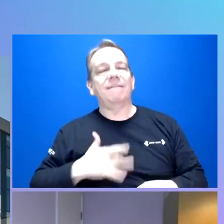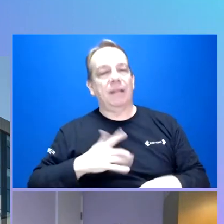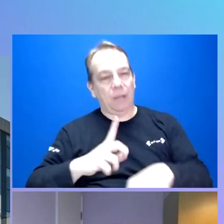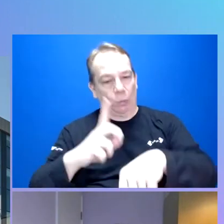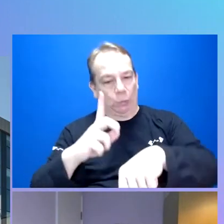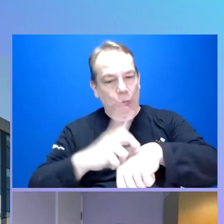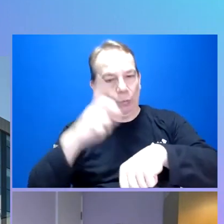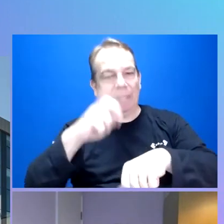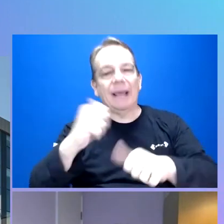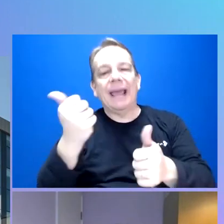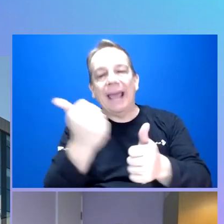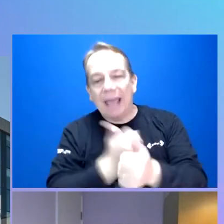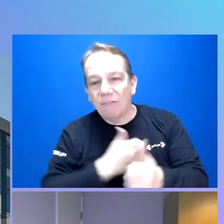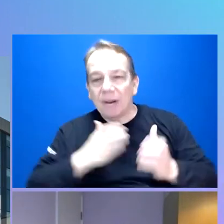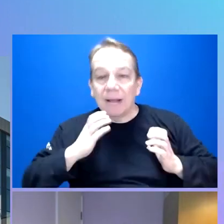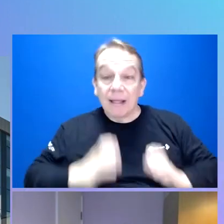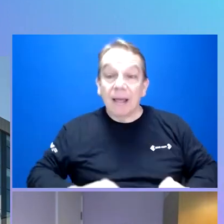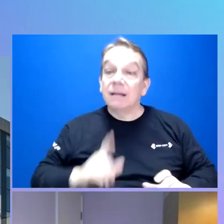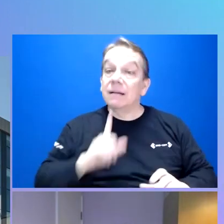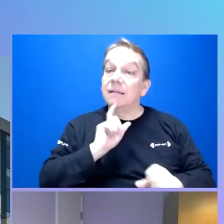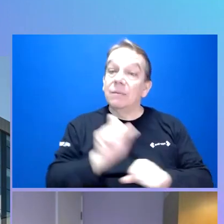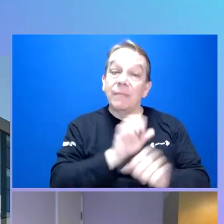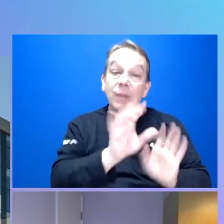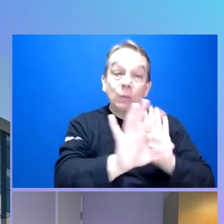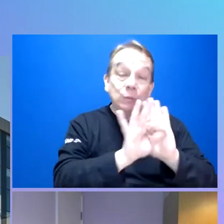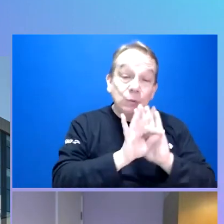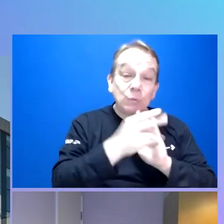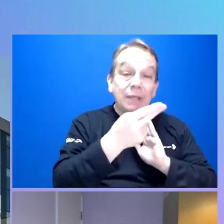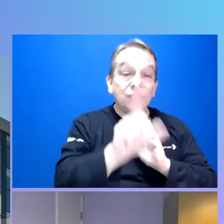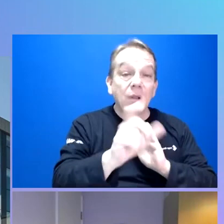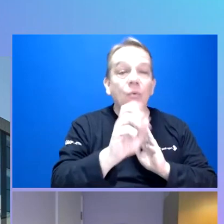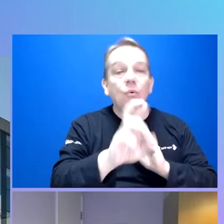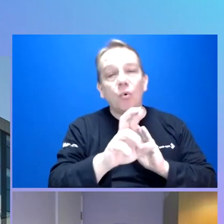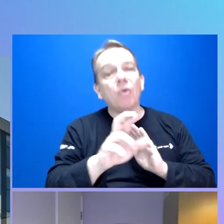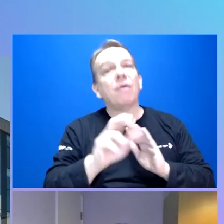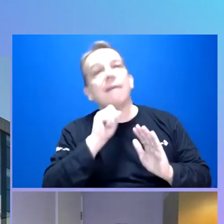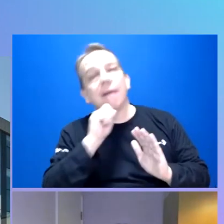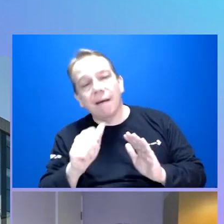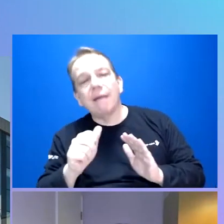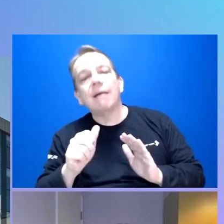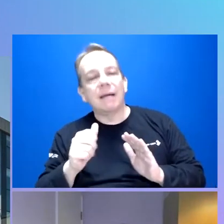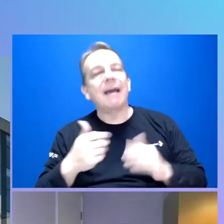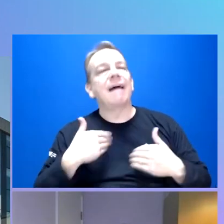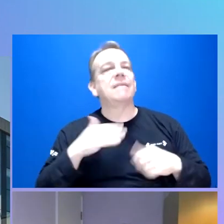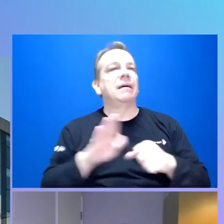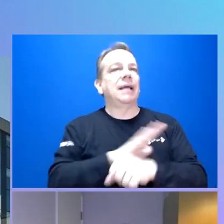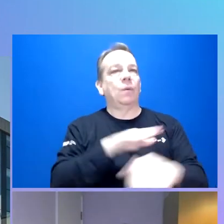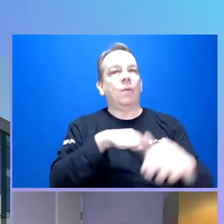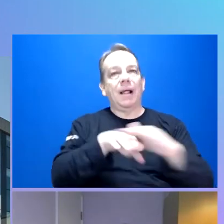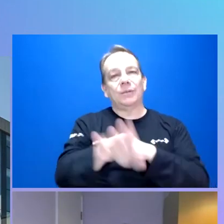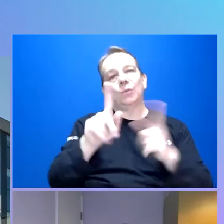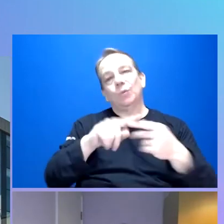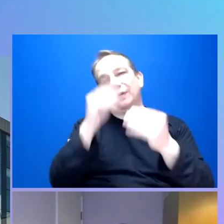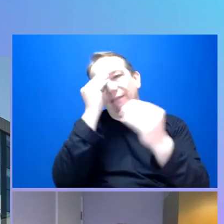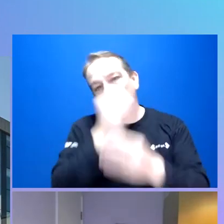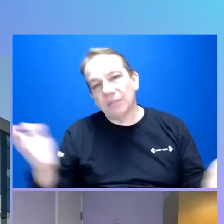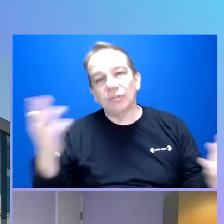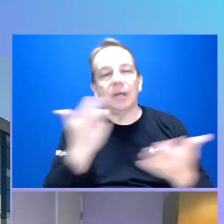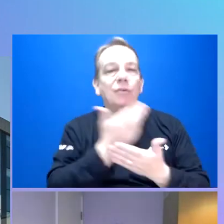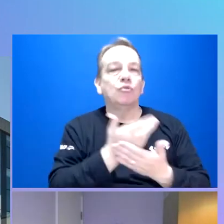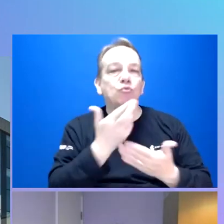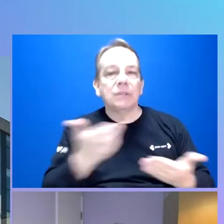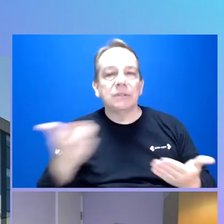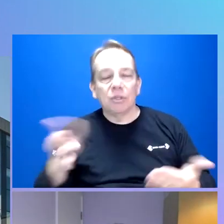that every client, whether they did actively choose HL or not, gets equal access to all information and resources relating